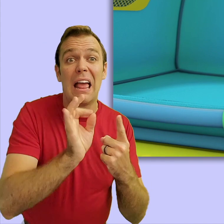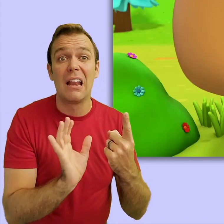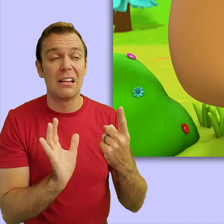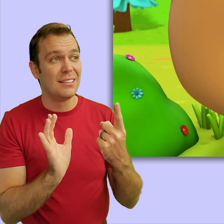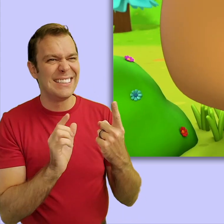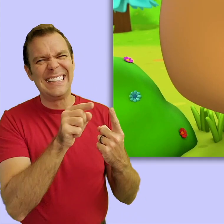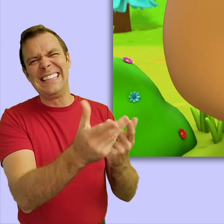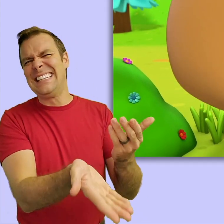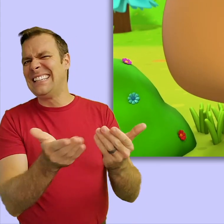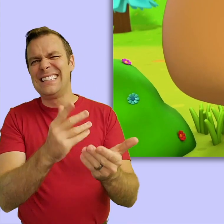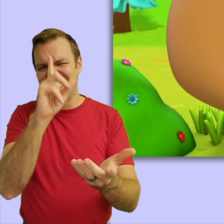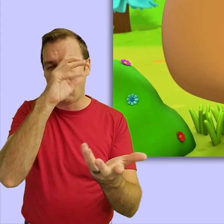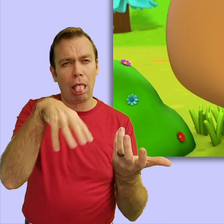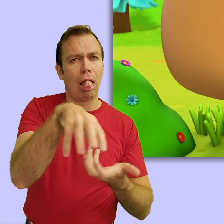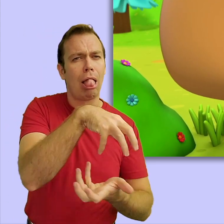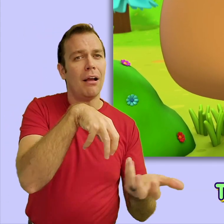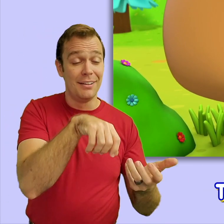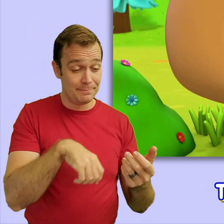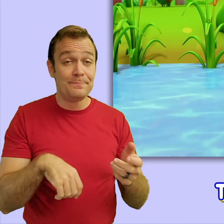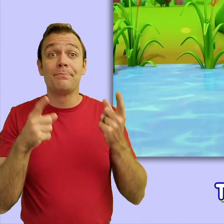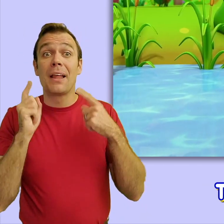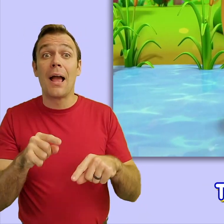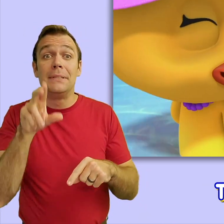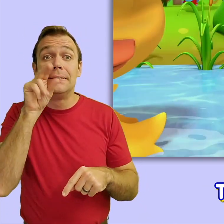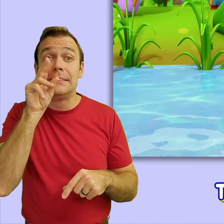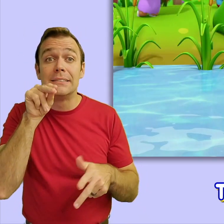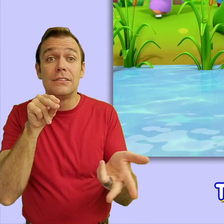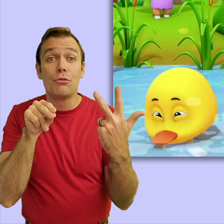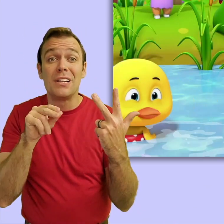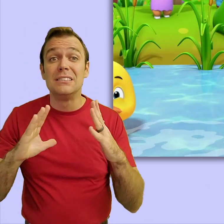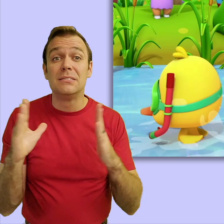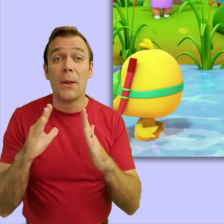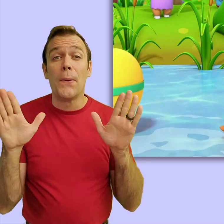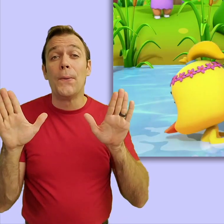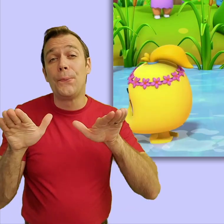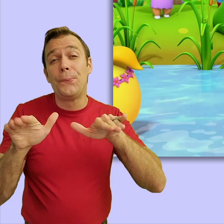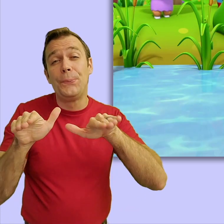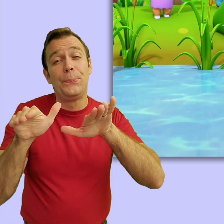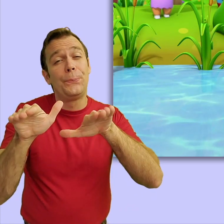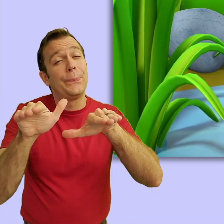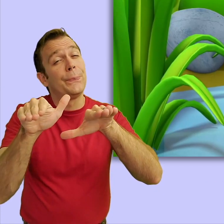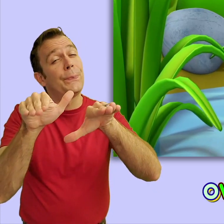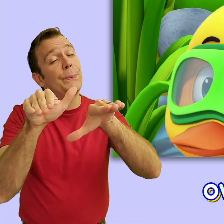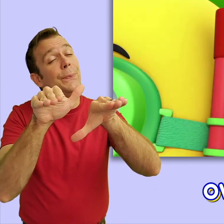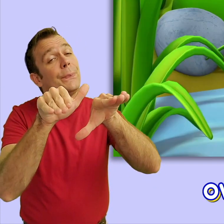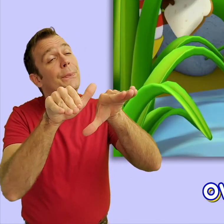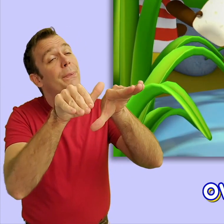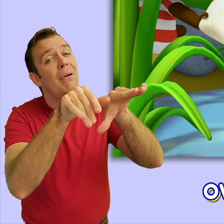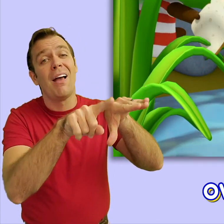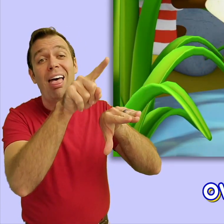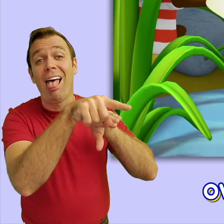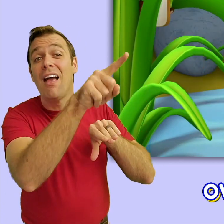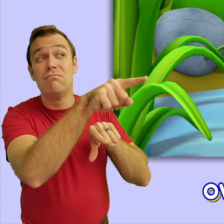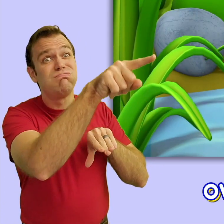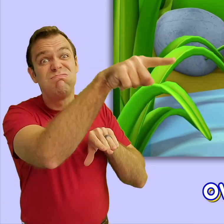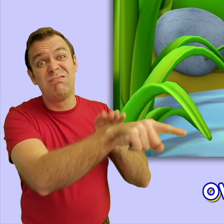Oh dear, he gets so confused. Three little ducks went flying one day, over the